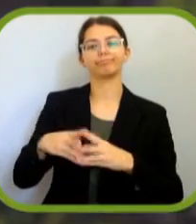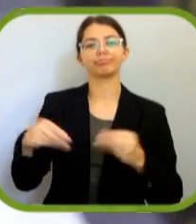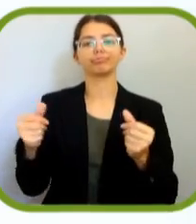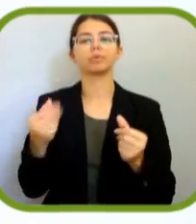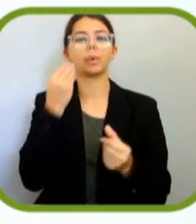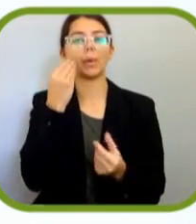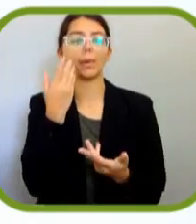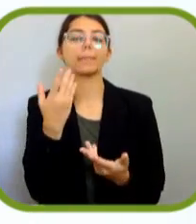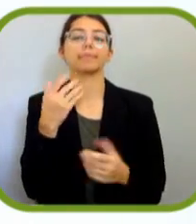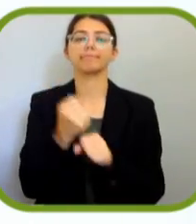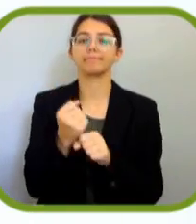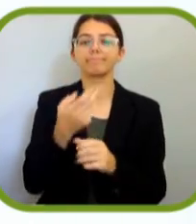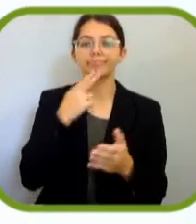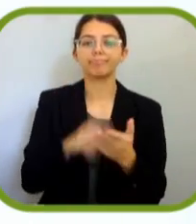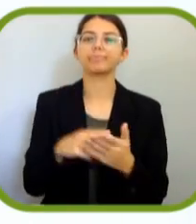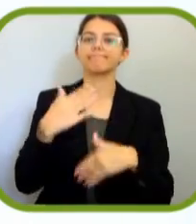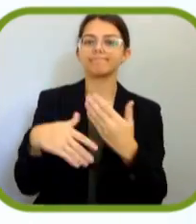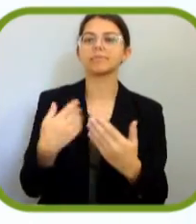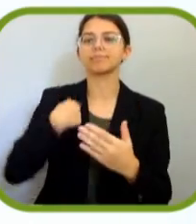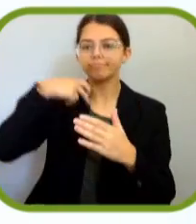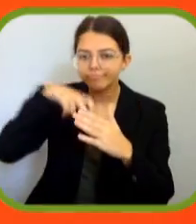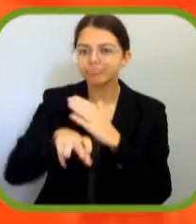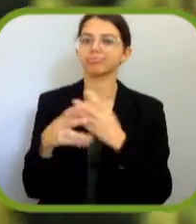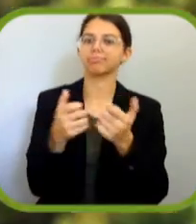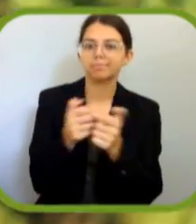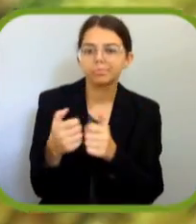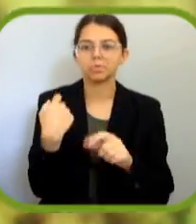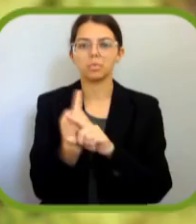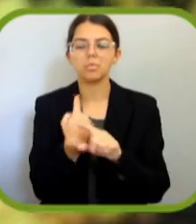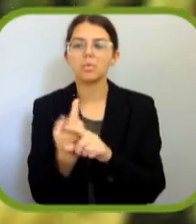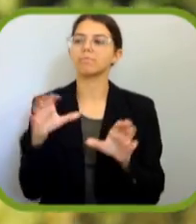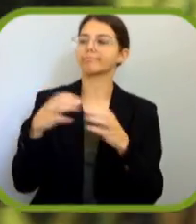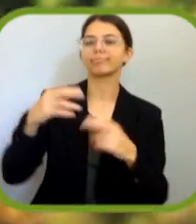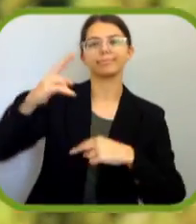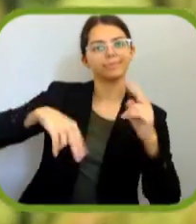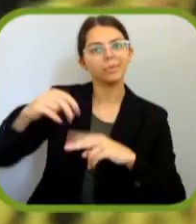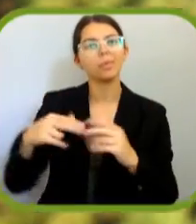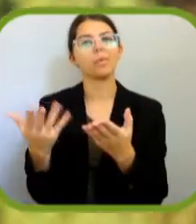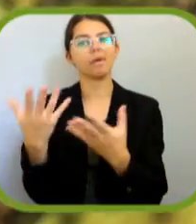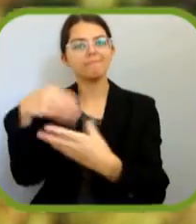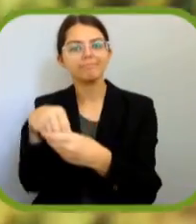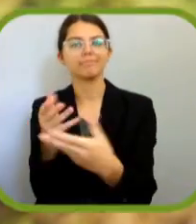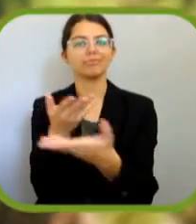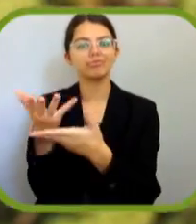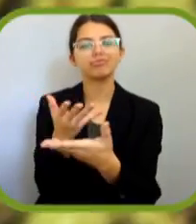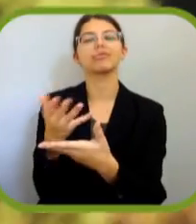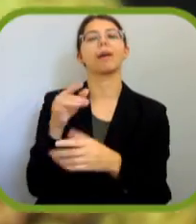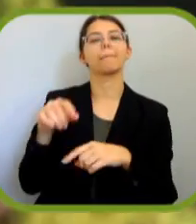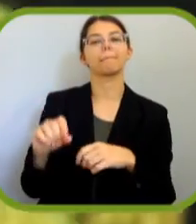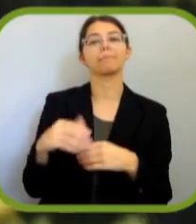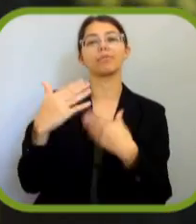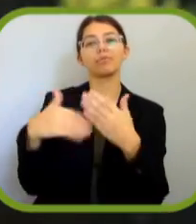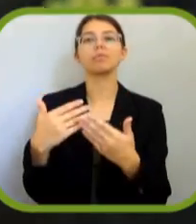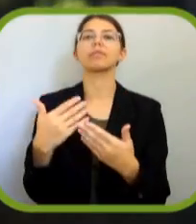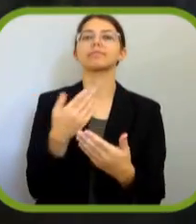real metaverses when they come out, play in them, immerse yourself in them, build communities, and then suddenly, one day, we will not talk about